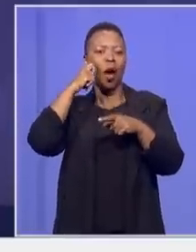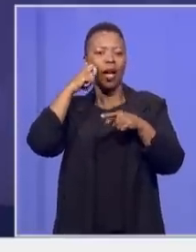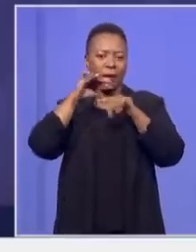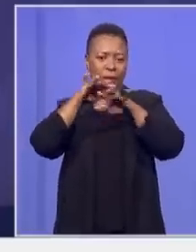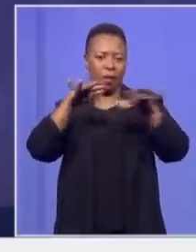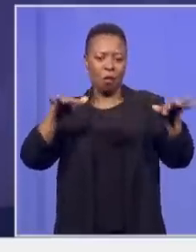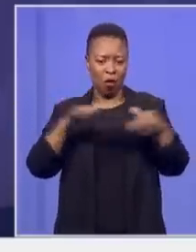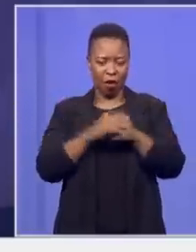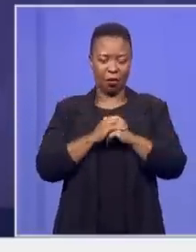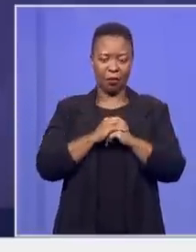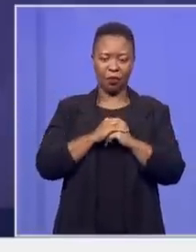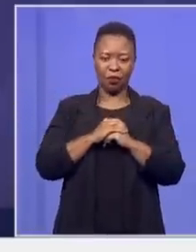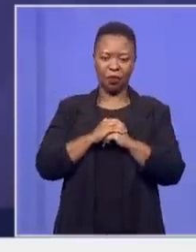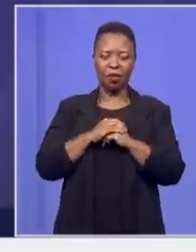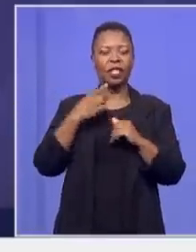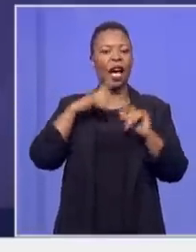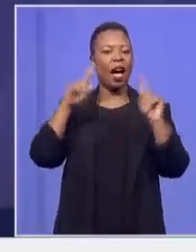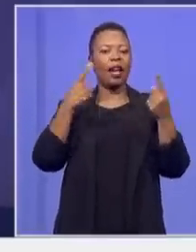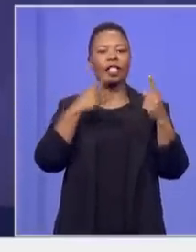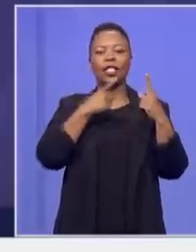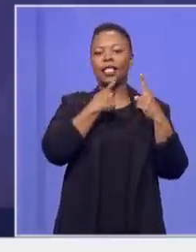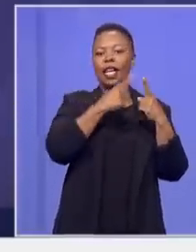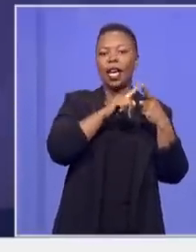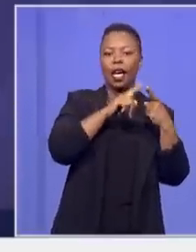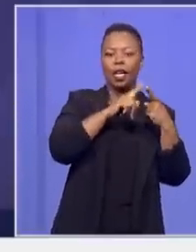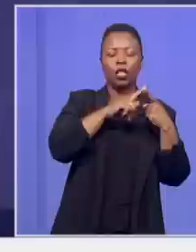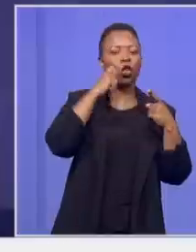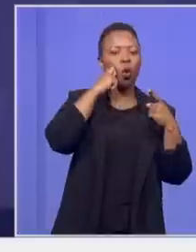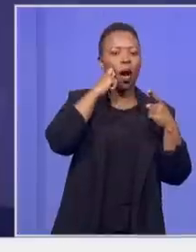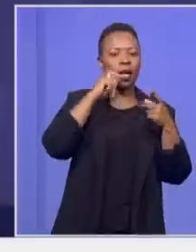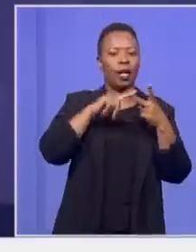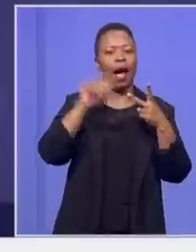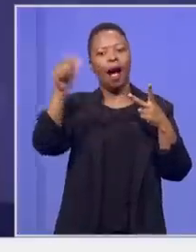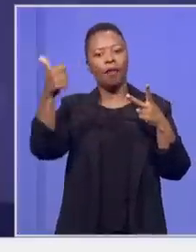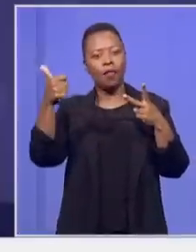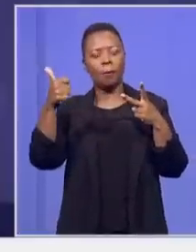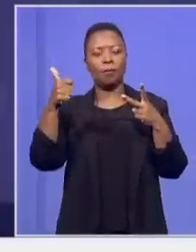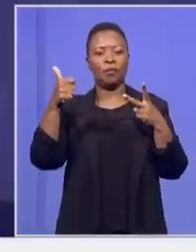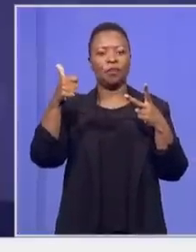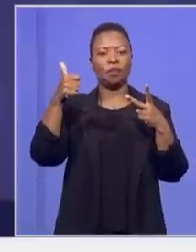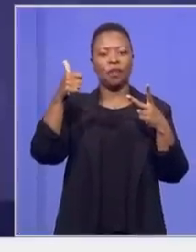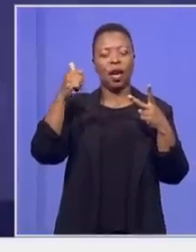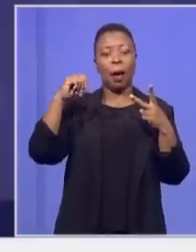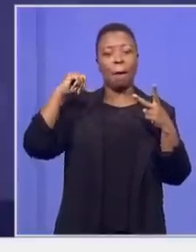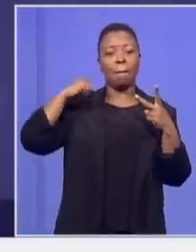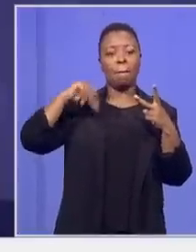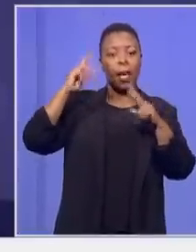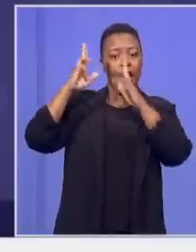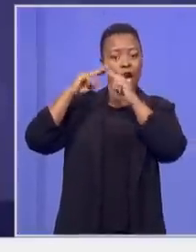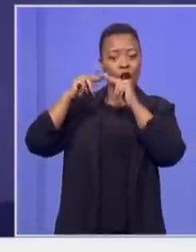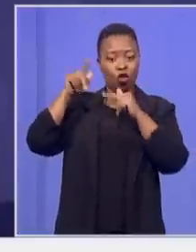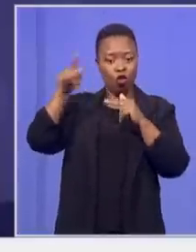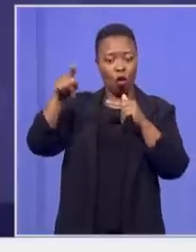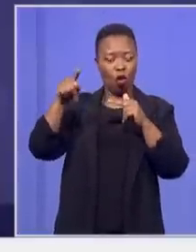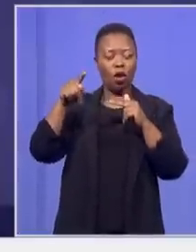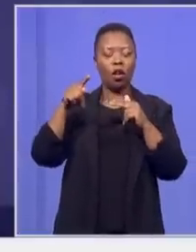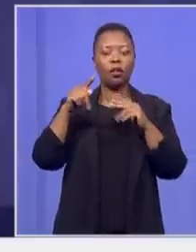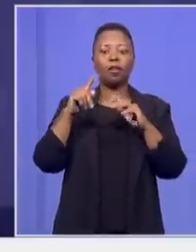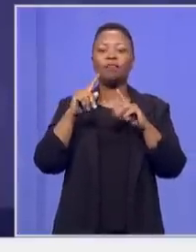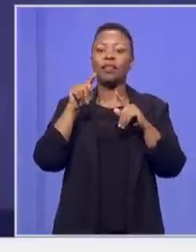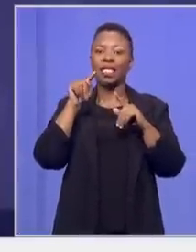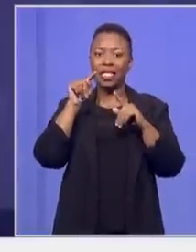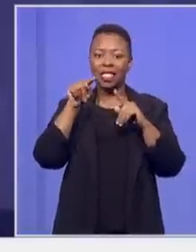But I can't mention Tshwane and I can't mention the other Gauteng metros without pausing for a moment on the topic of